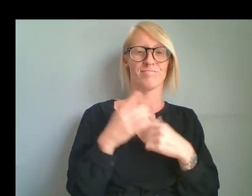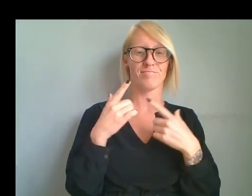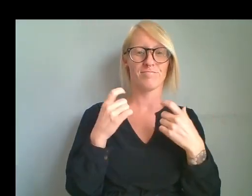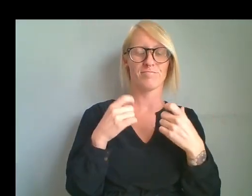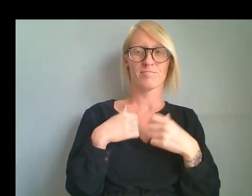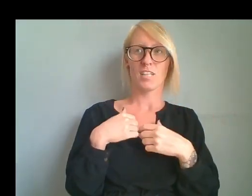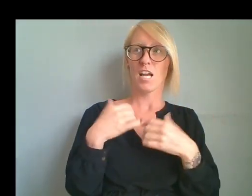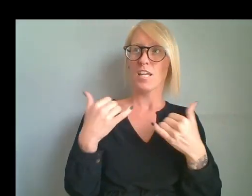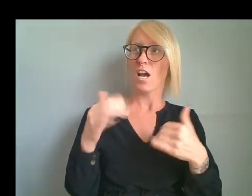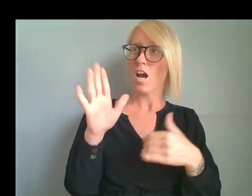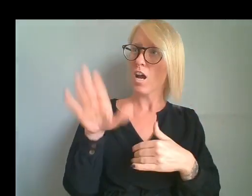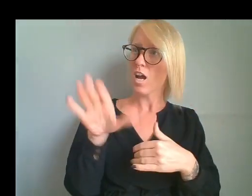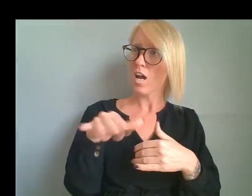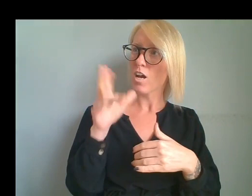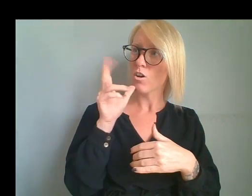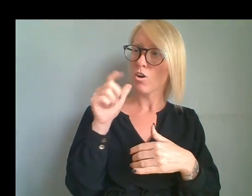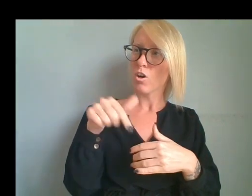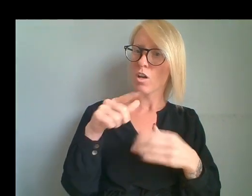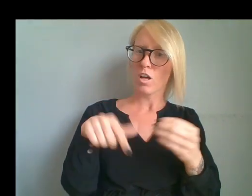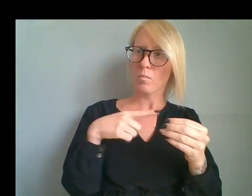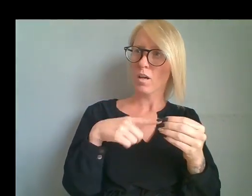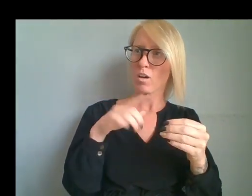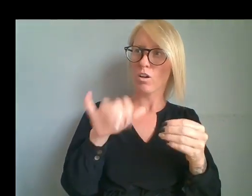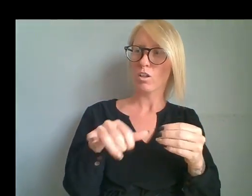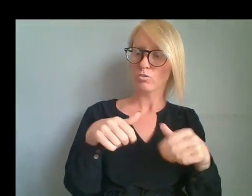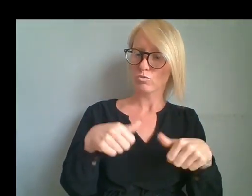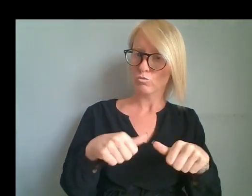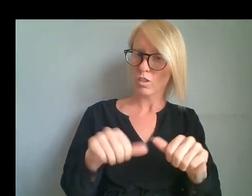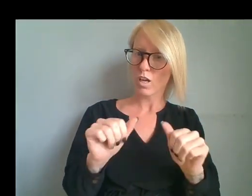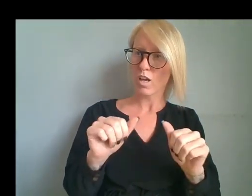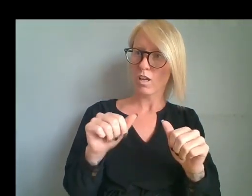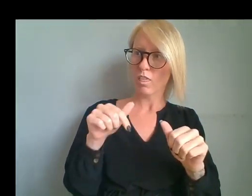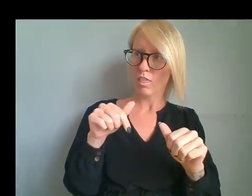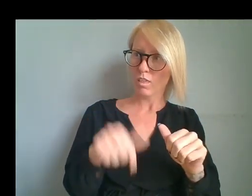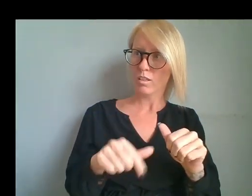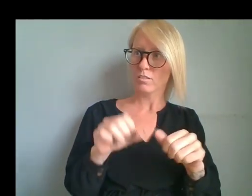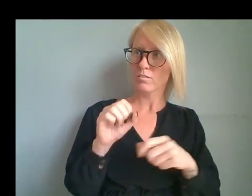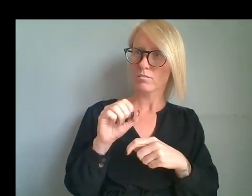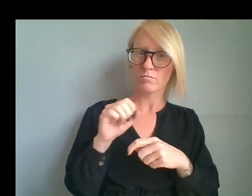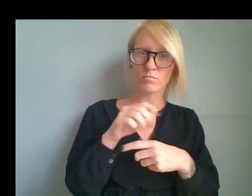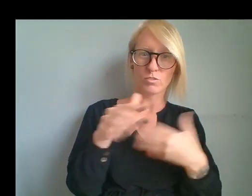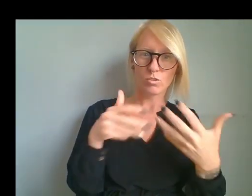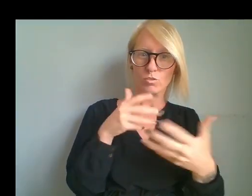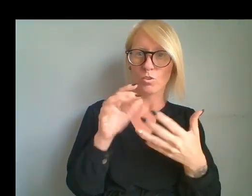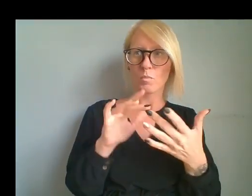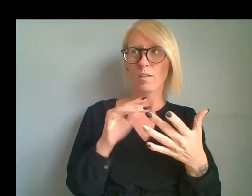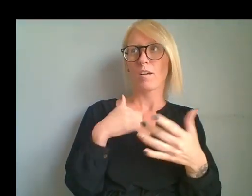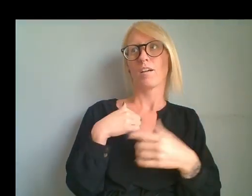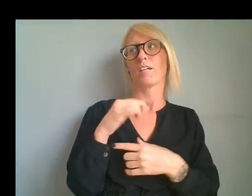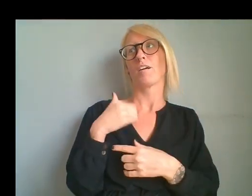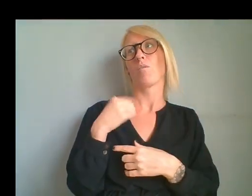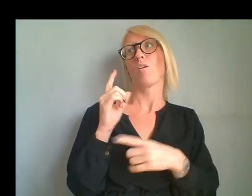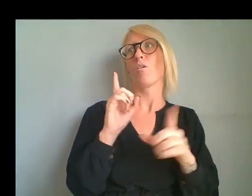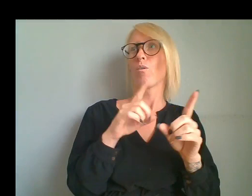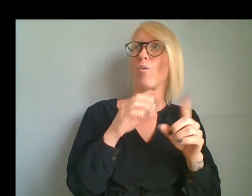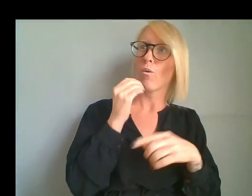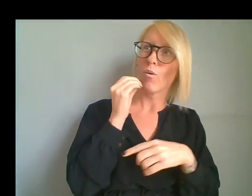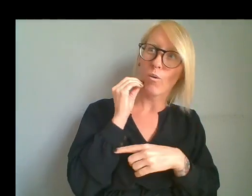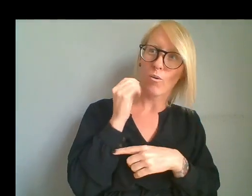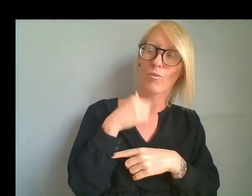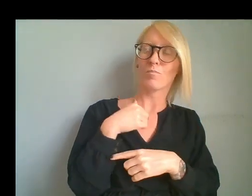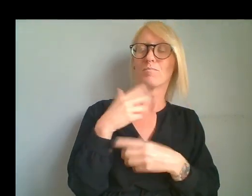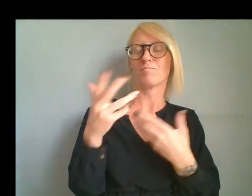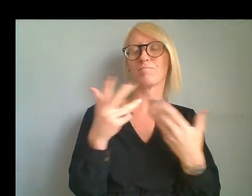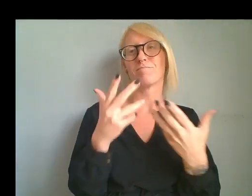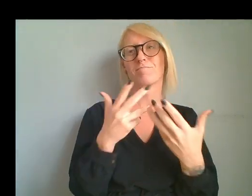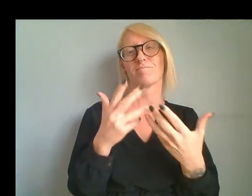hey, let's try this. And I said, no, George, I really want to go home tonight. I have to rein him in a little